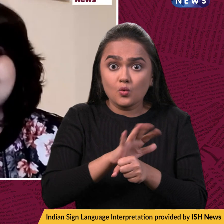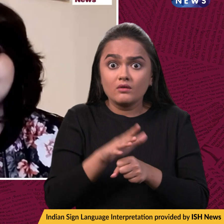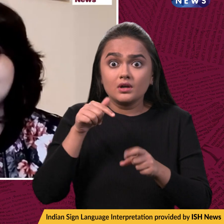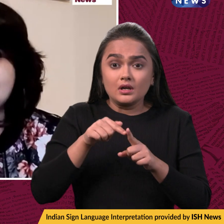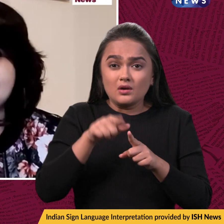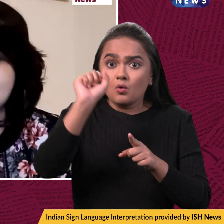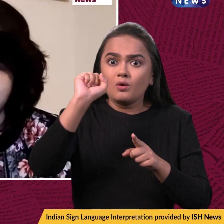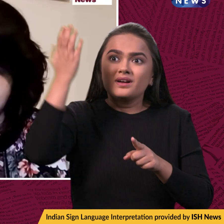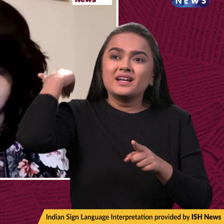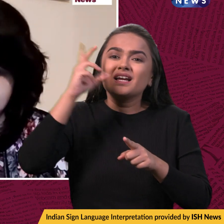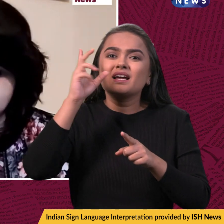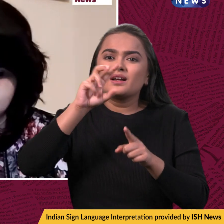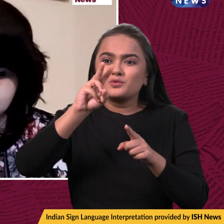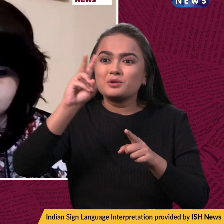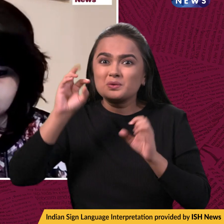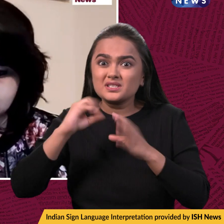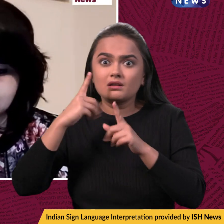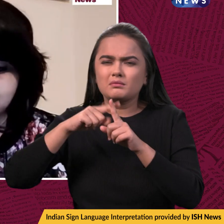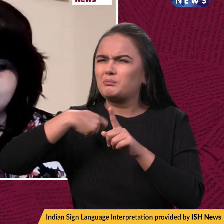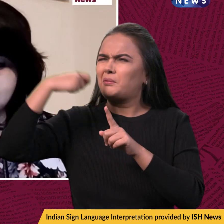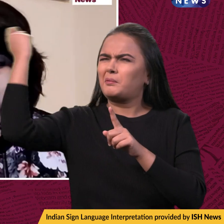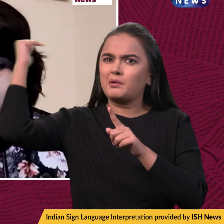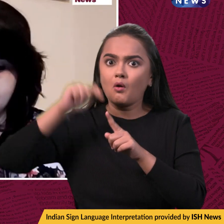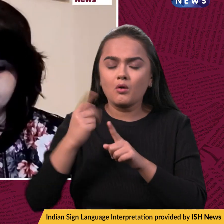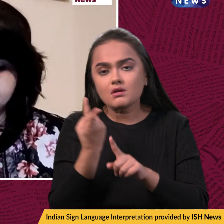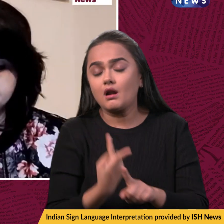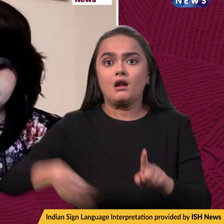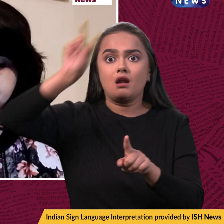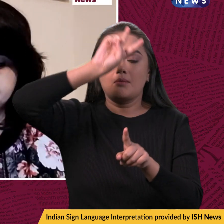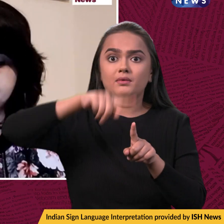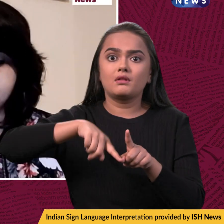the biggest single day rise in cases since the pandemic began.